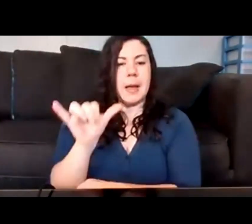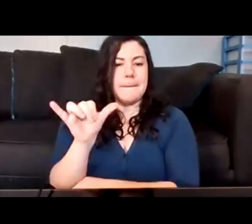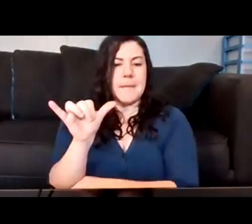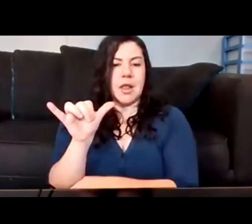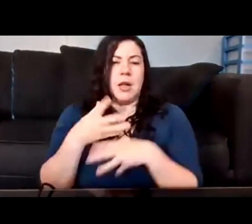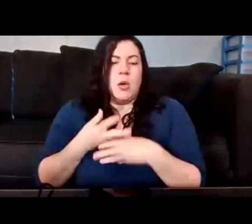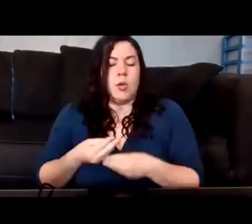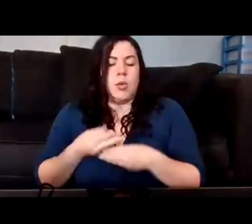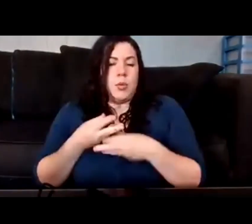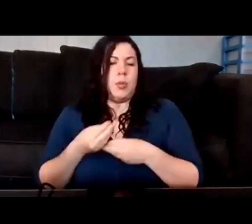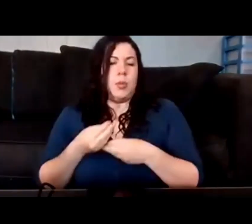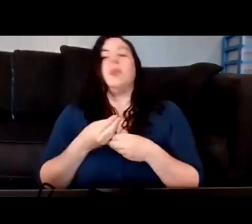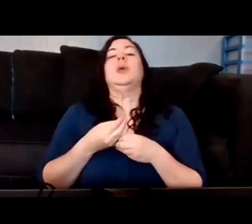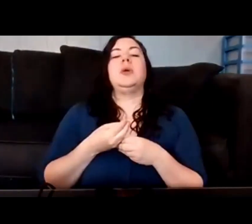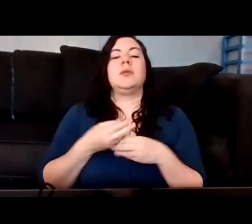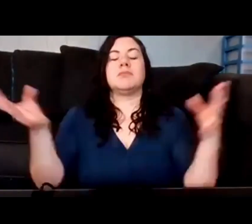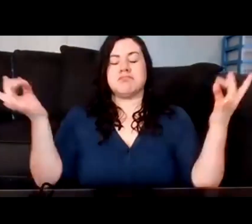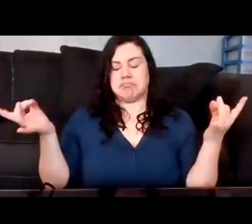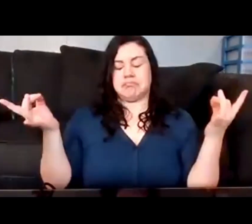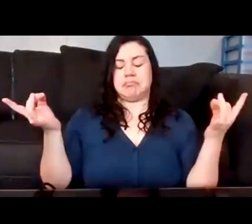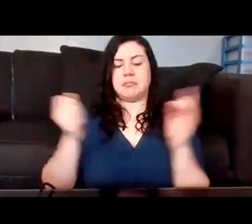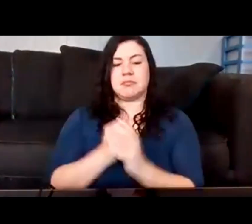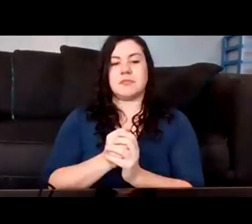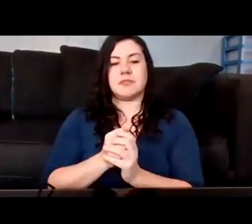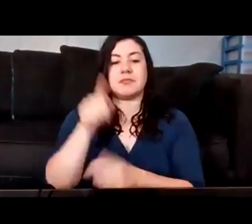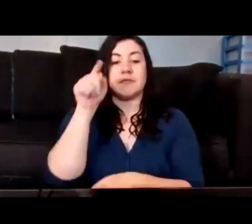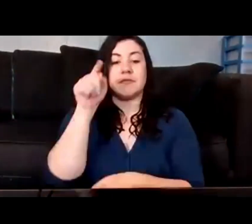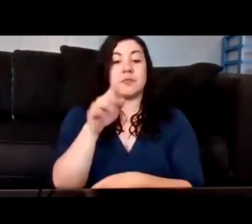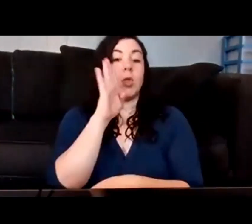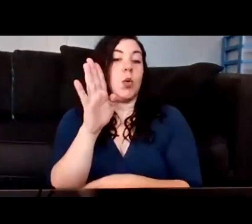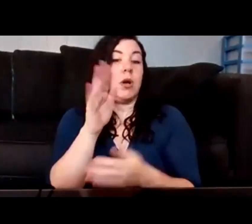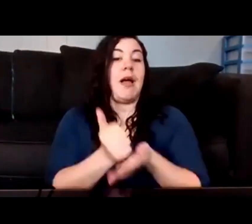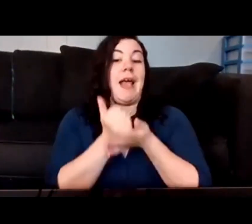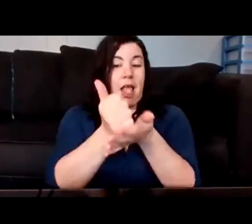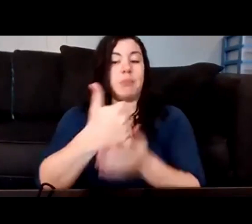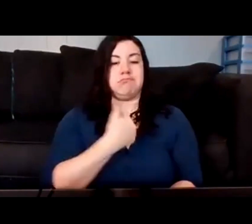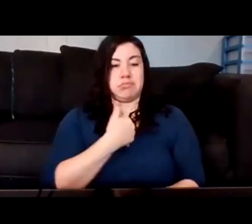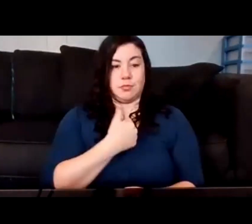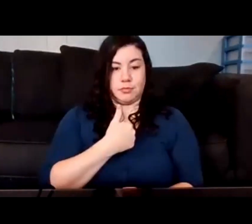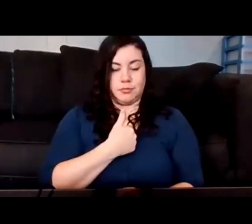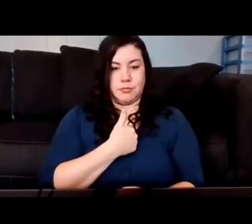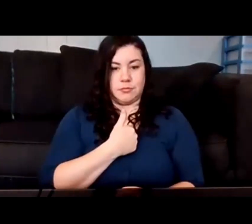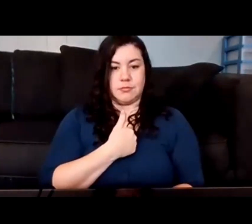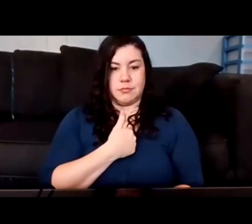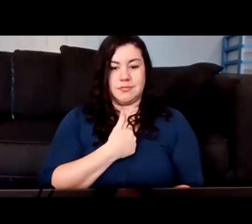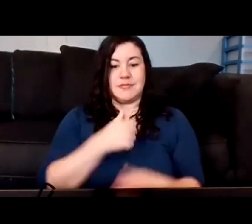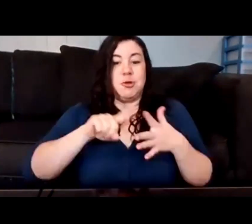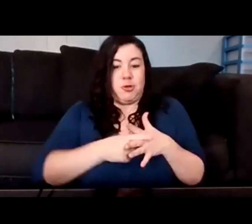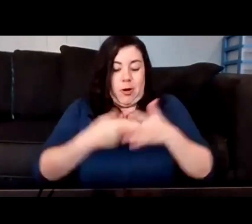empathy meditation. And this empathy meditation is an empathy meditation for ourselves. So we have to start